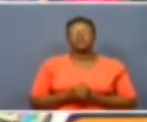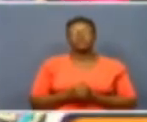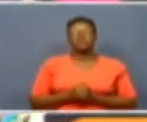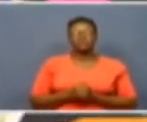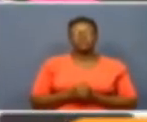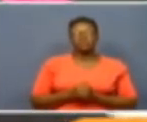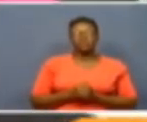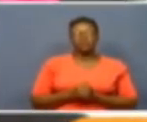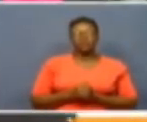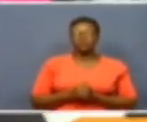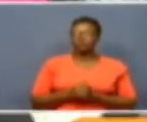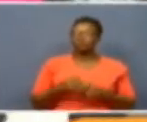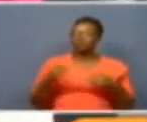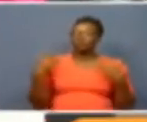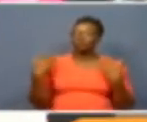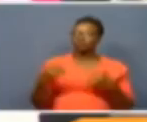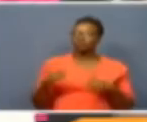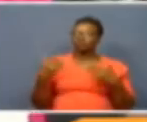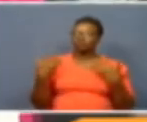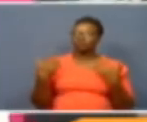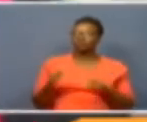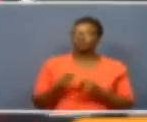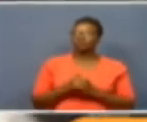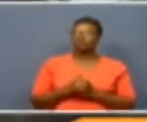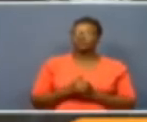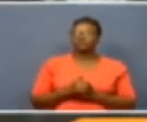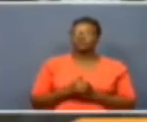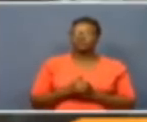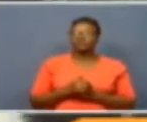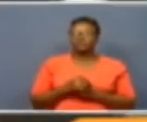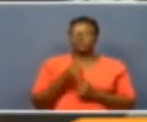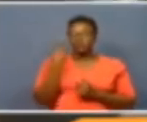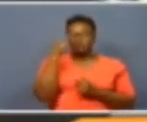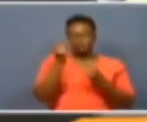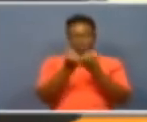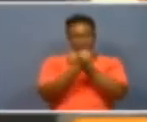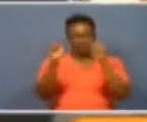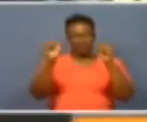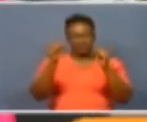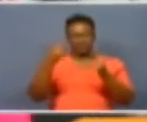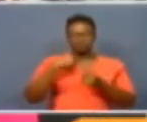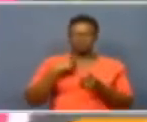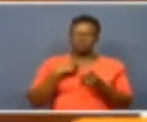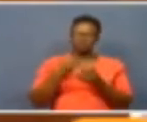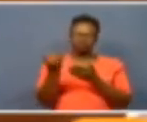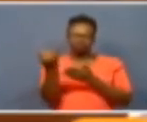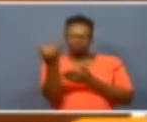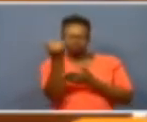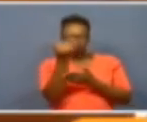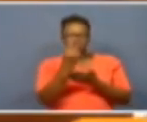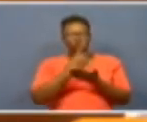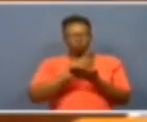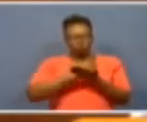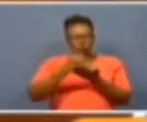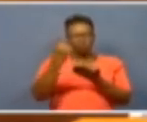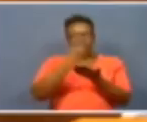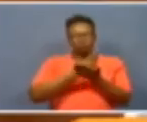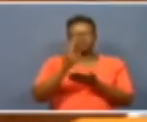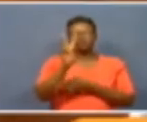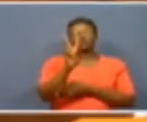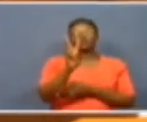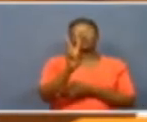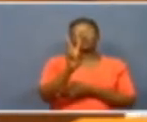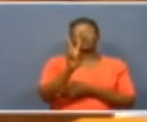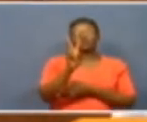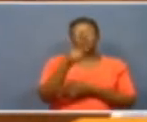Absolutely wonderful. For the president, the portrait took 2 weeks because I was so patient on it. But